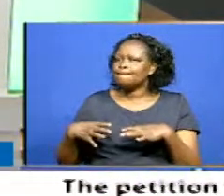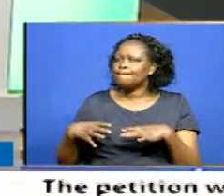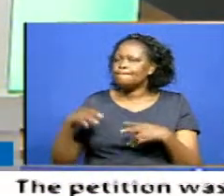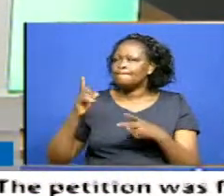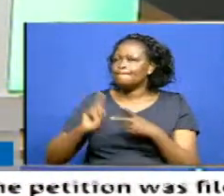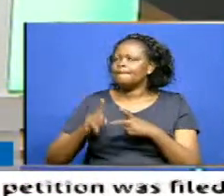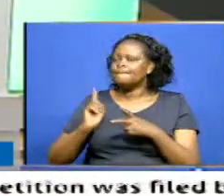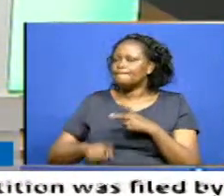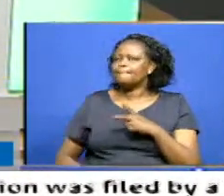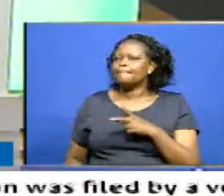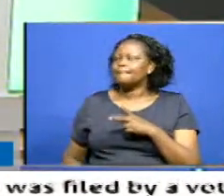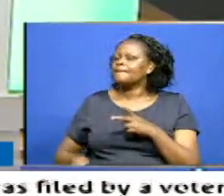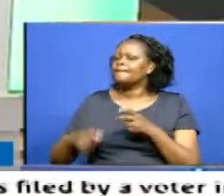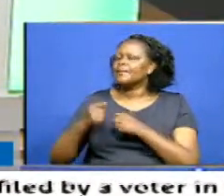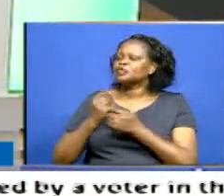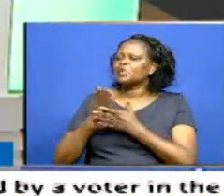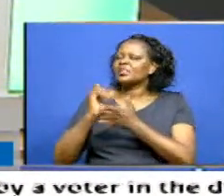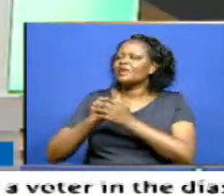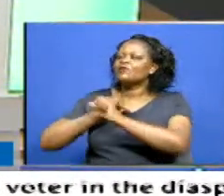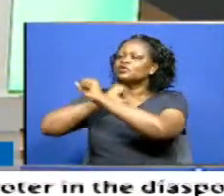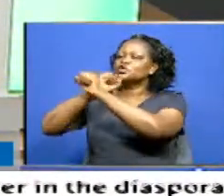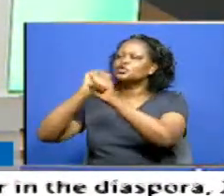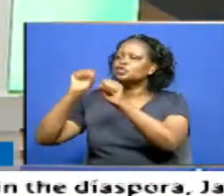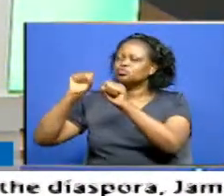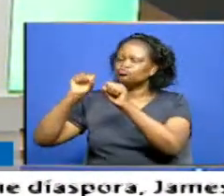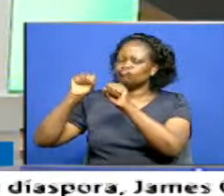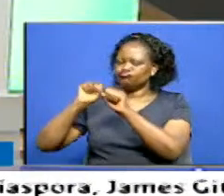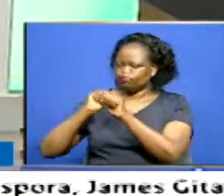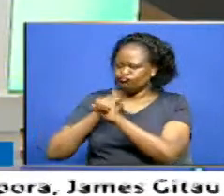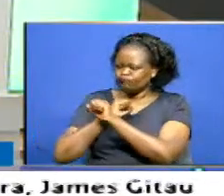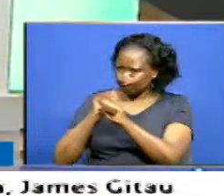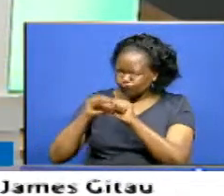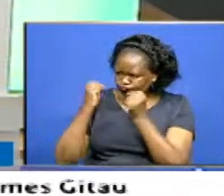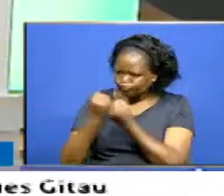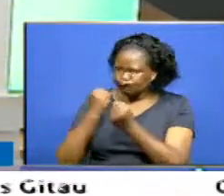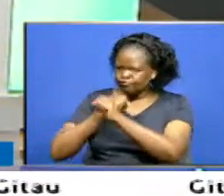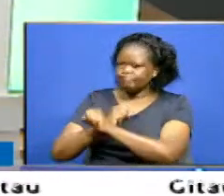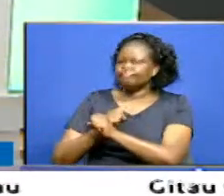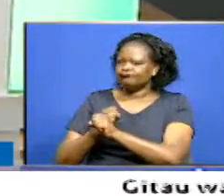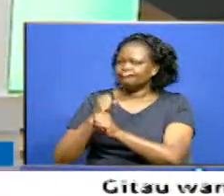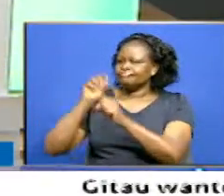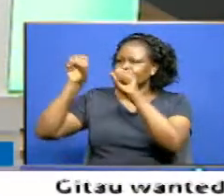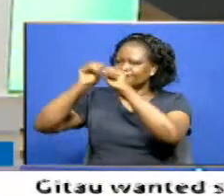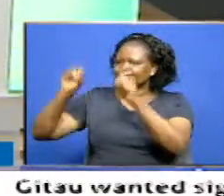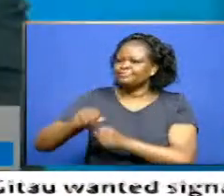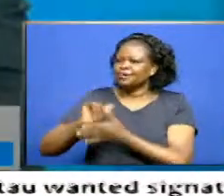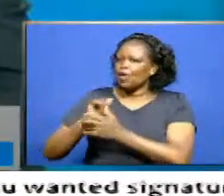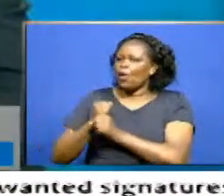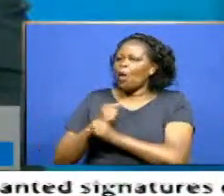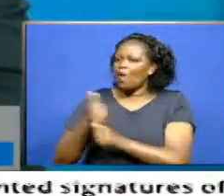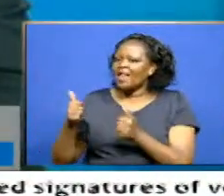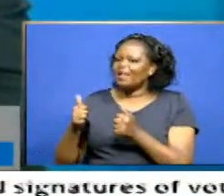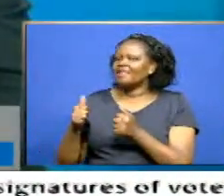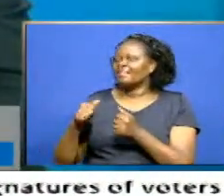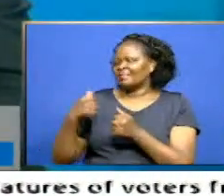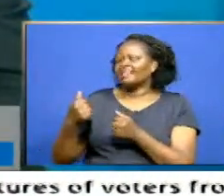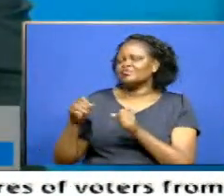element as well is to ensure that we have social protection systems that work. And part of the social protection is a social